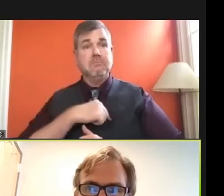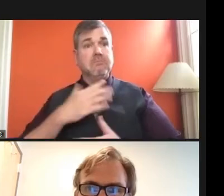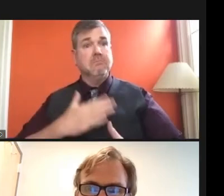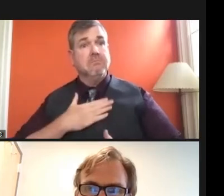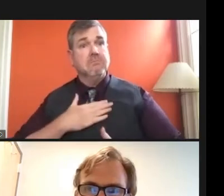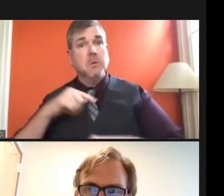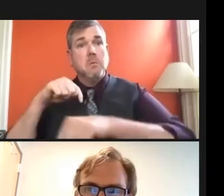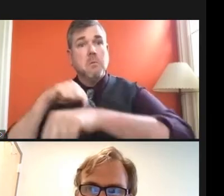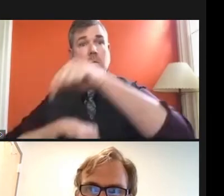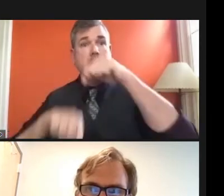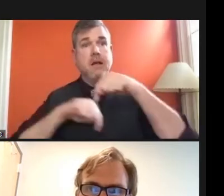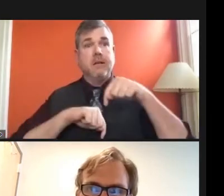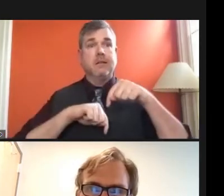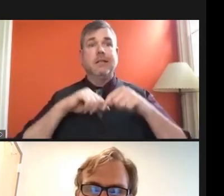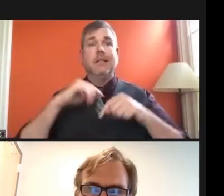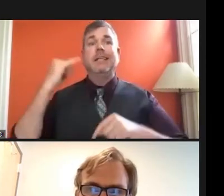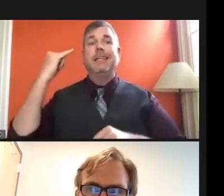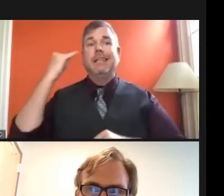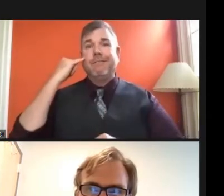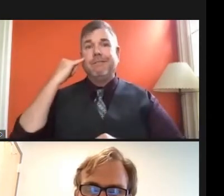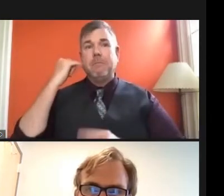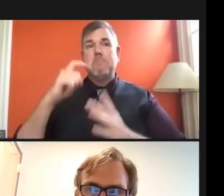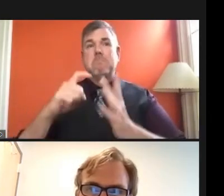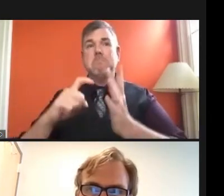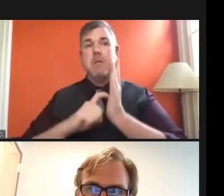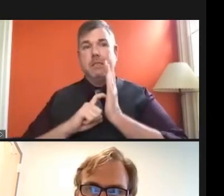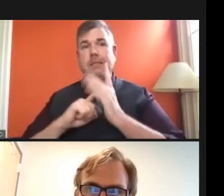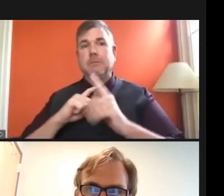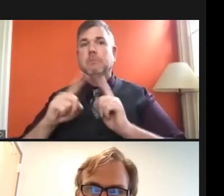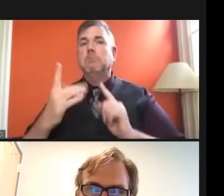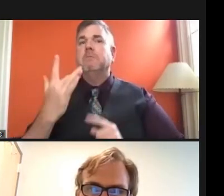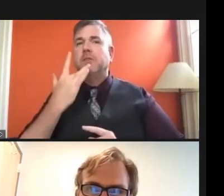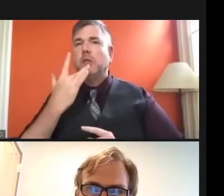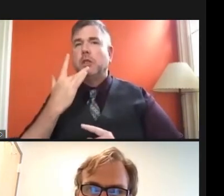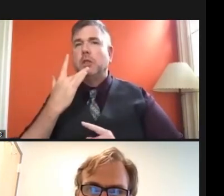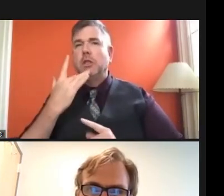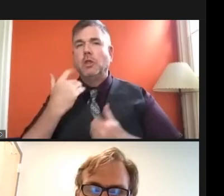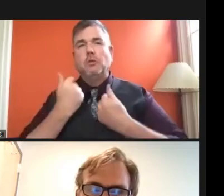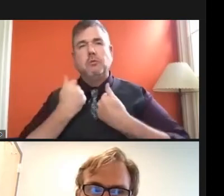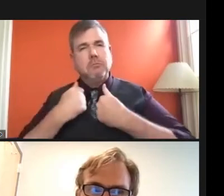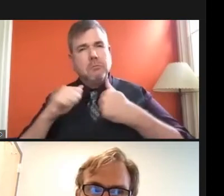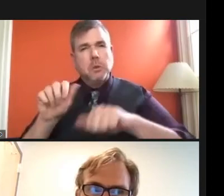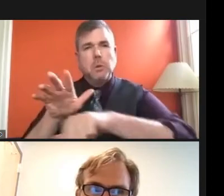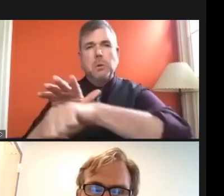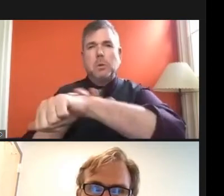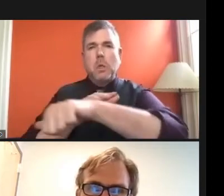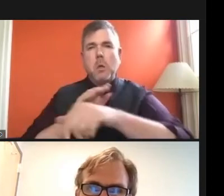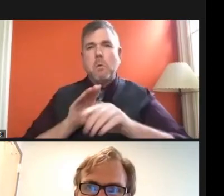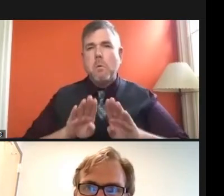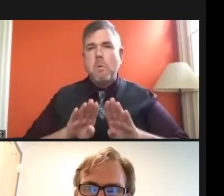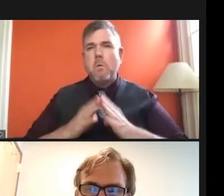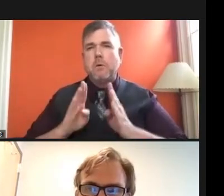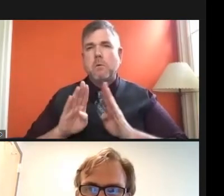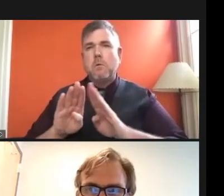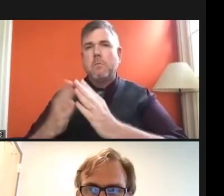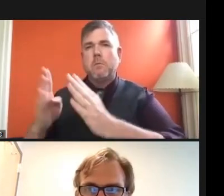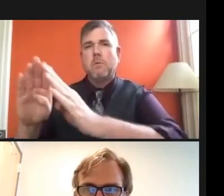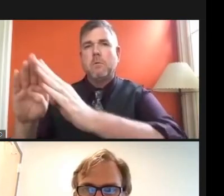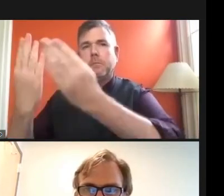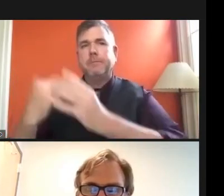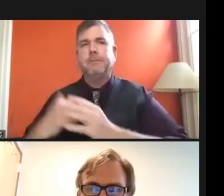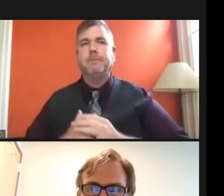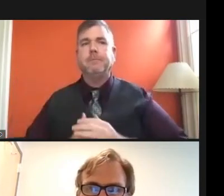I want to add to that I think the personal responsibility piece, our ability to move forward is really dependent upon